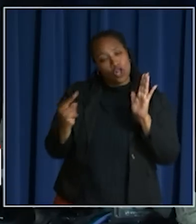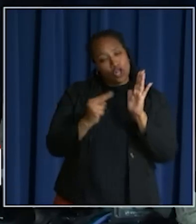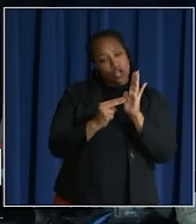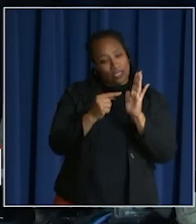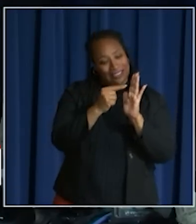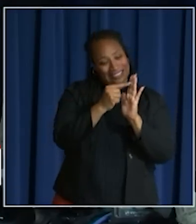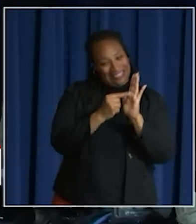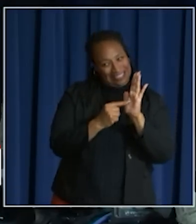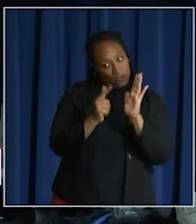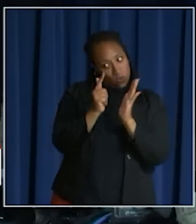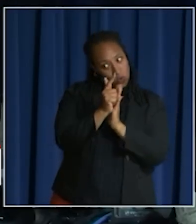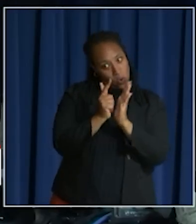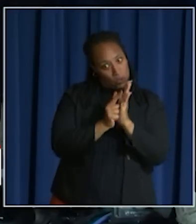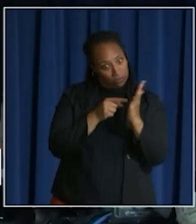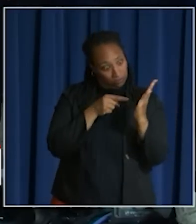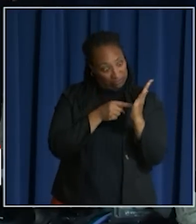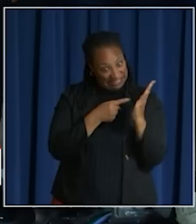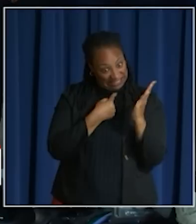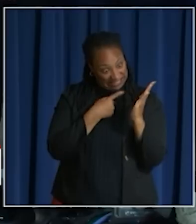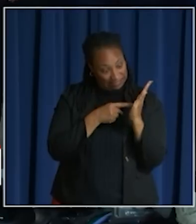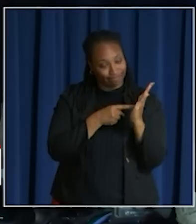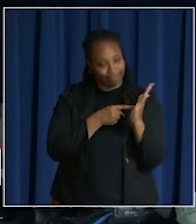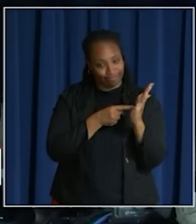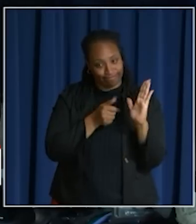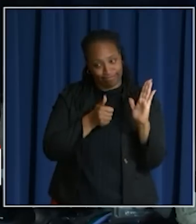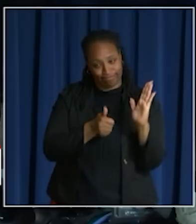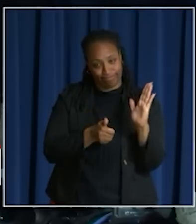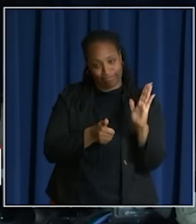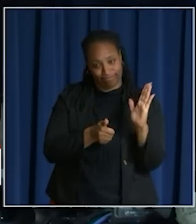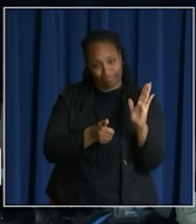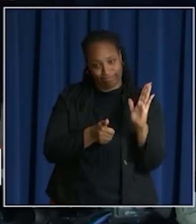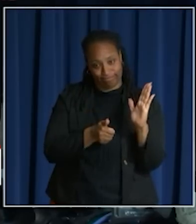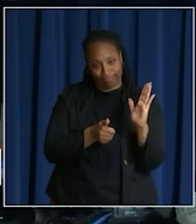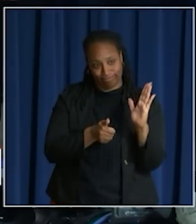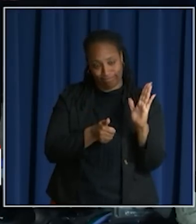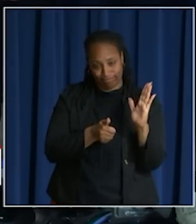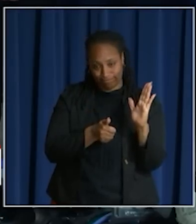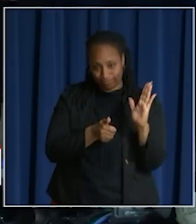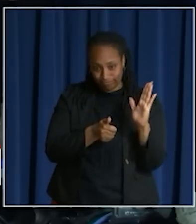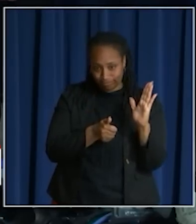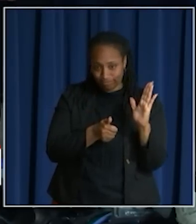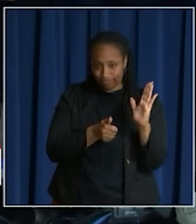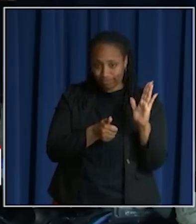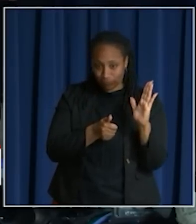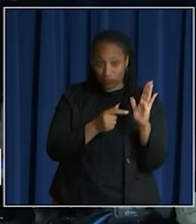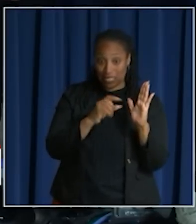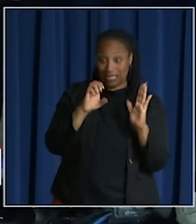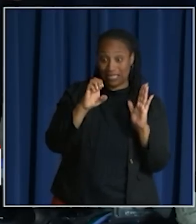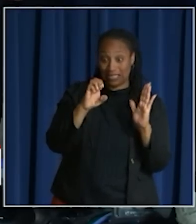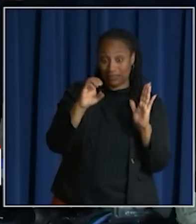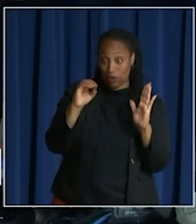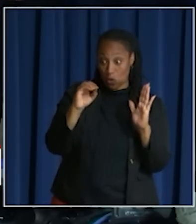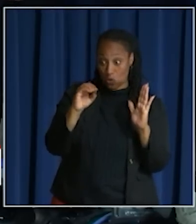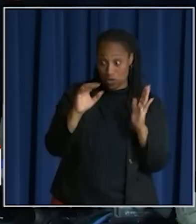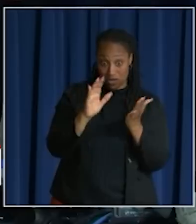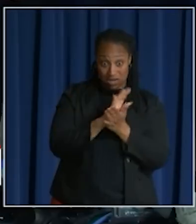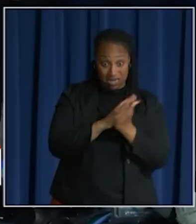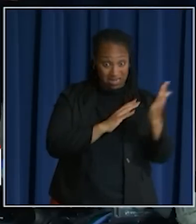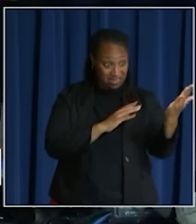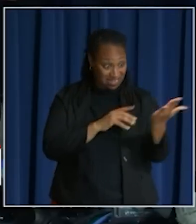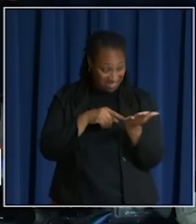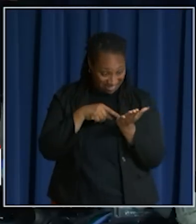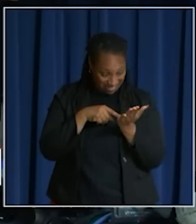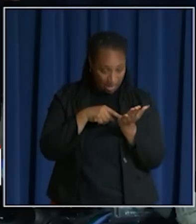Home Rule Charter, he referred to it. I would refer you to the executive order. And so everything that we